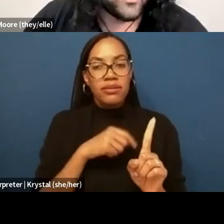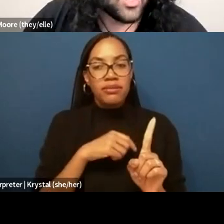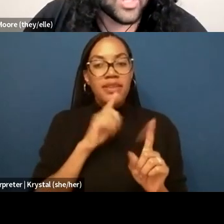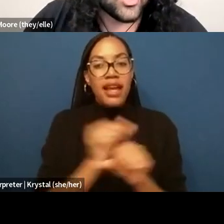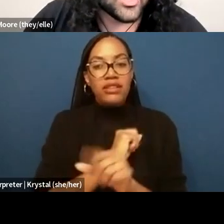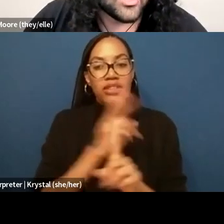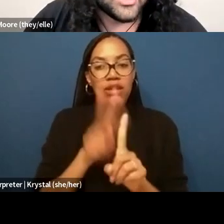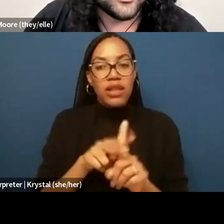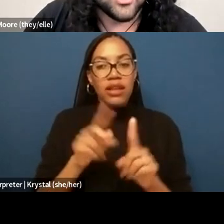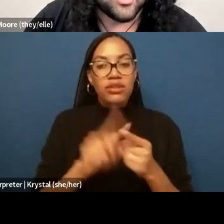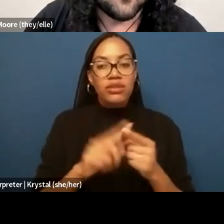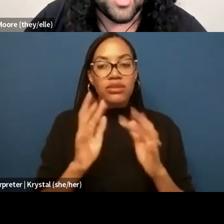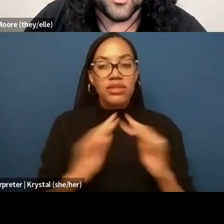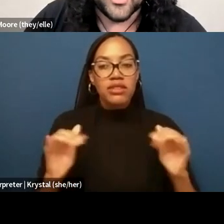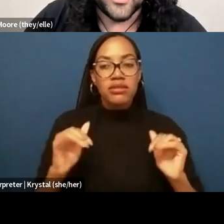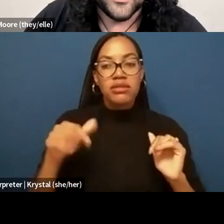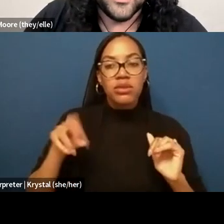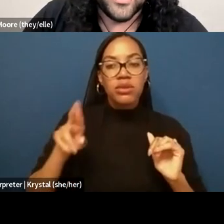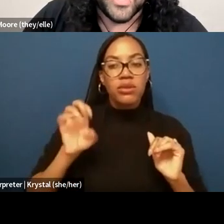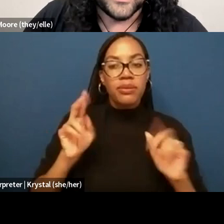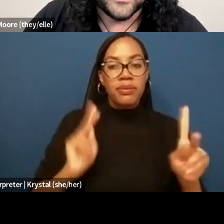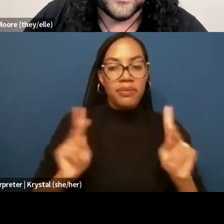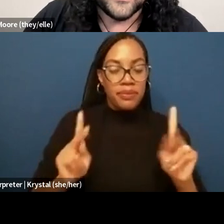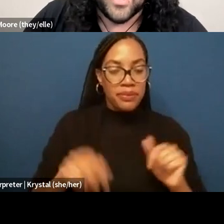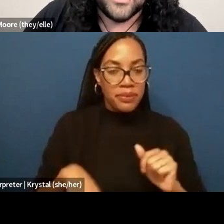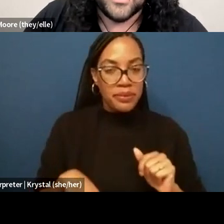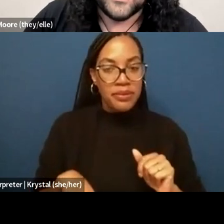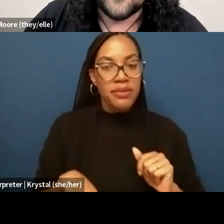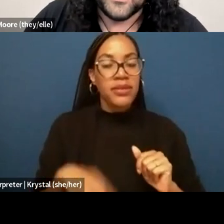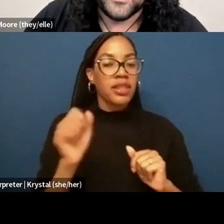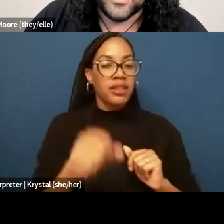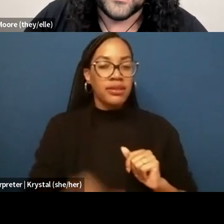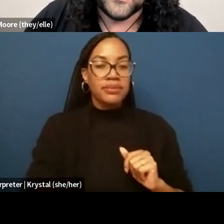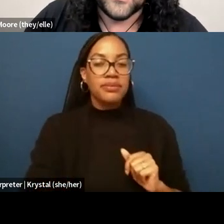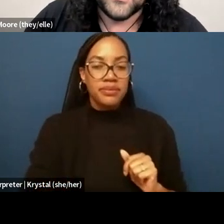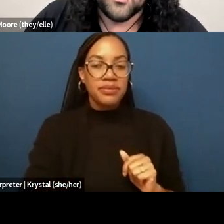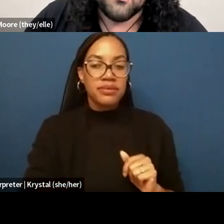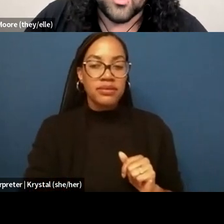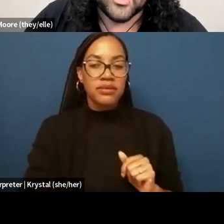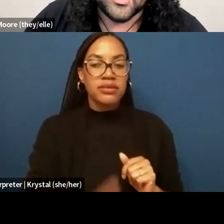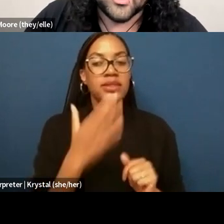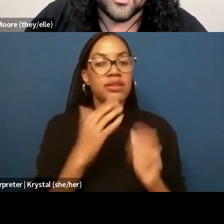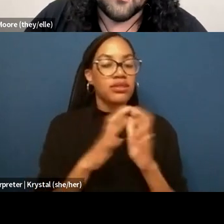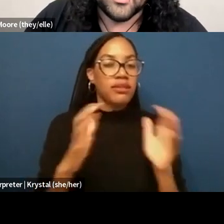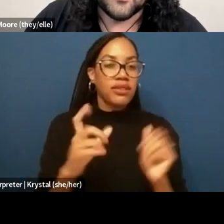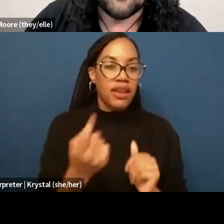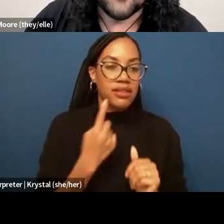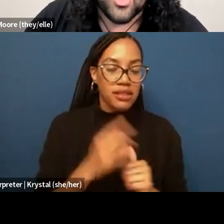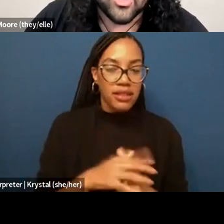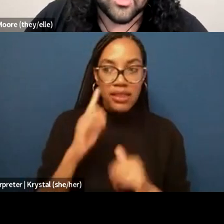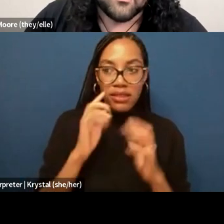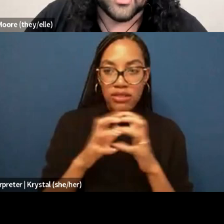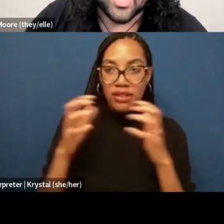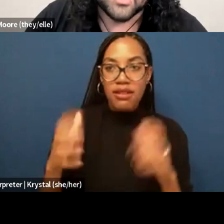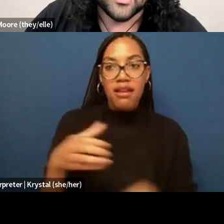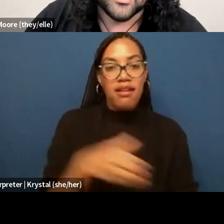Thank you for that question. There's a lot of power in it. And I think something that is so important to the